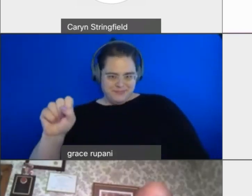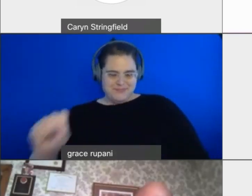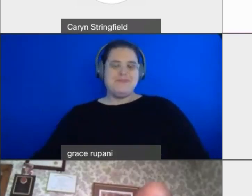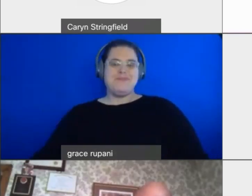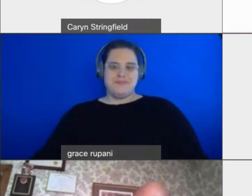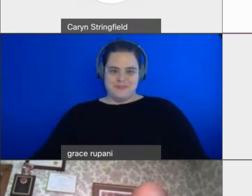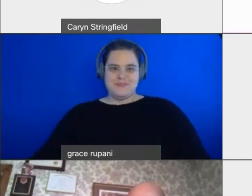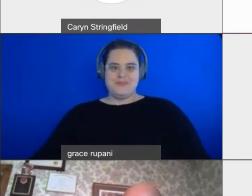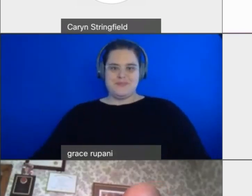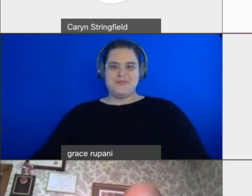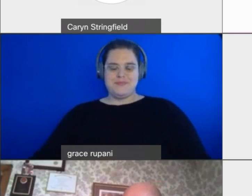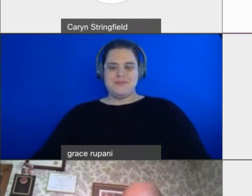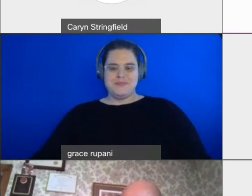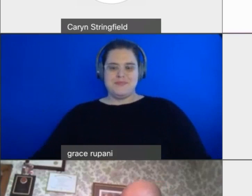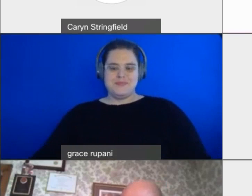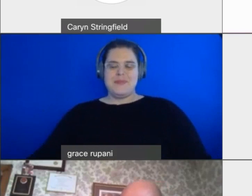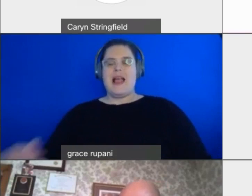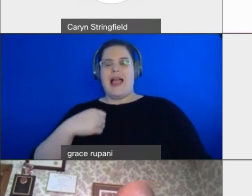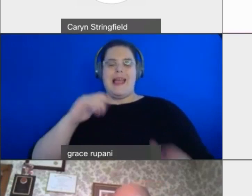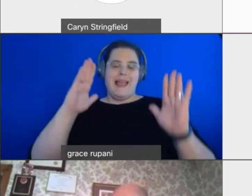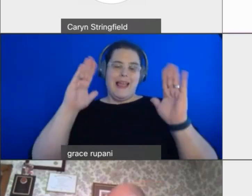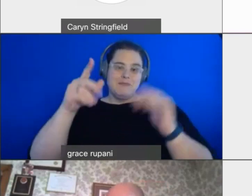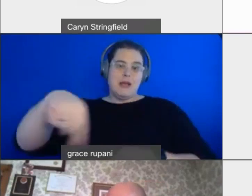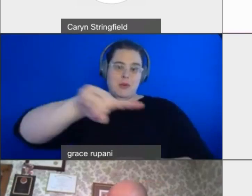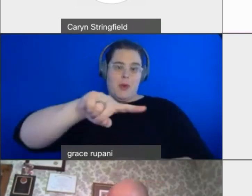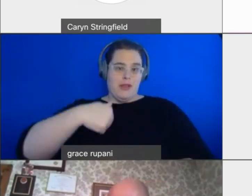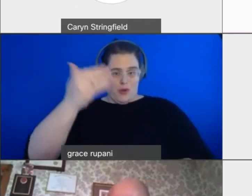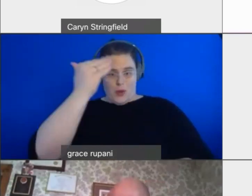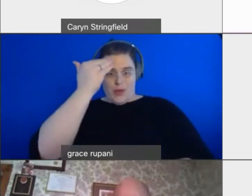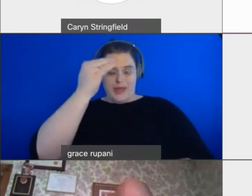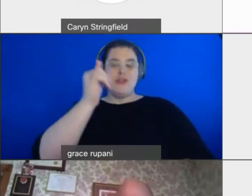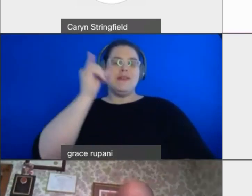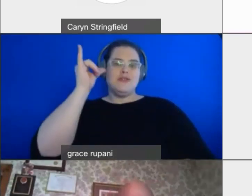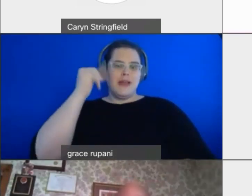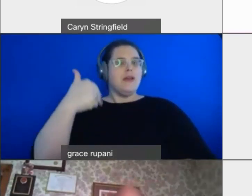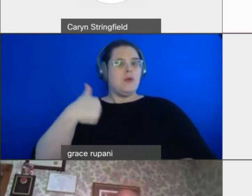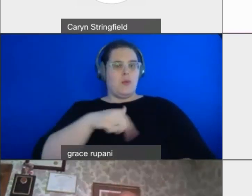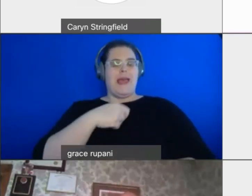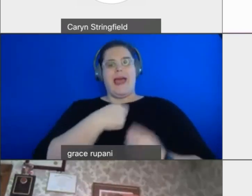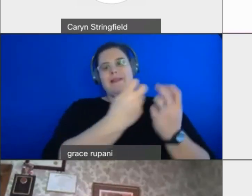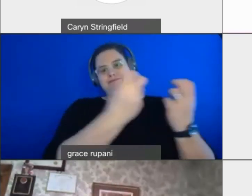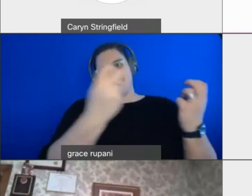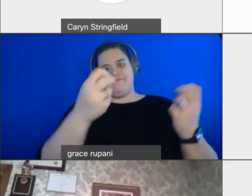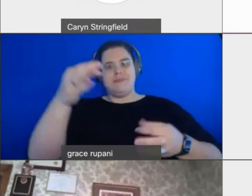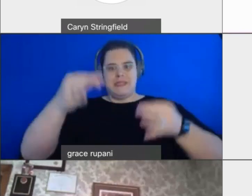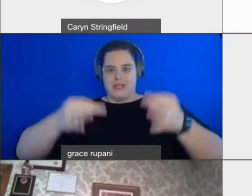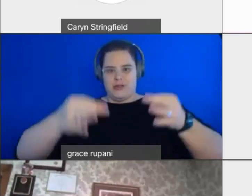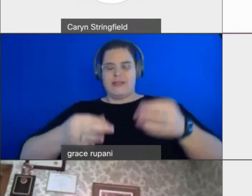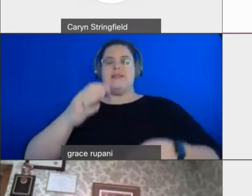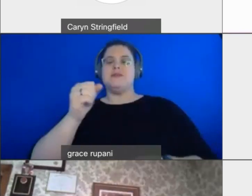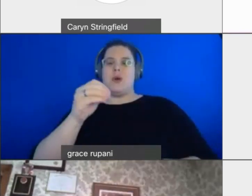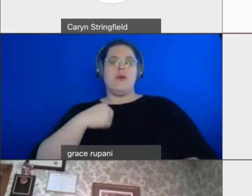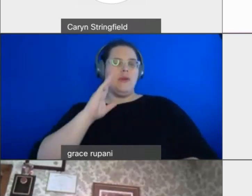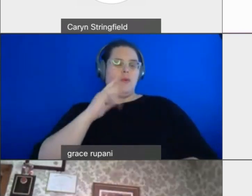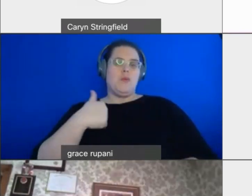As people may, I expect people are aware, we had our hearing yesterday, so we spent quite a bit of time talking yesterday. We'll see how many questions